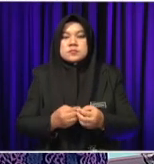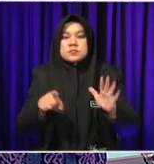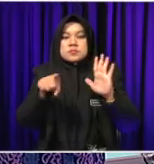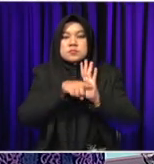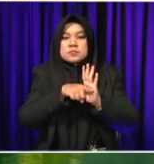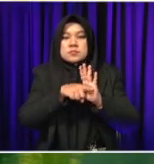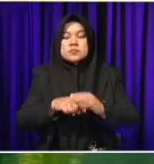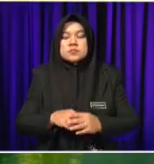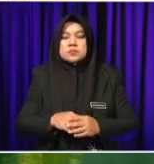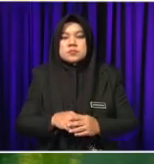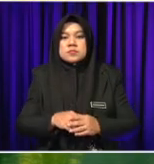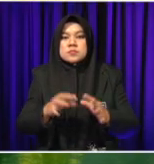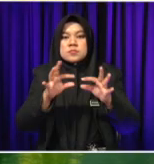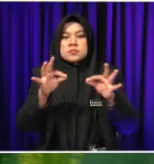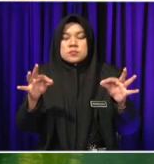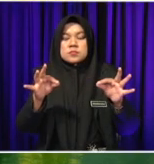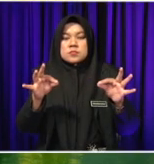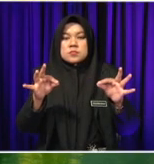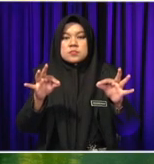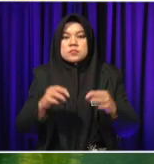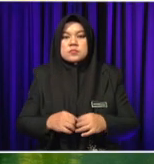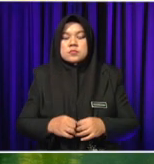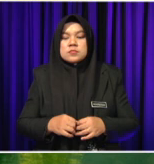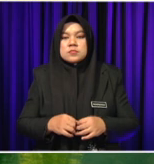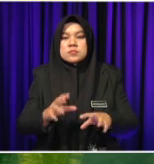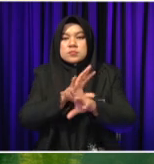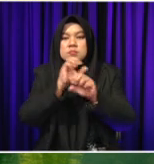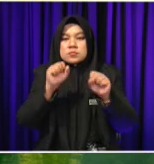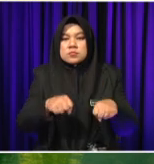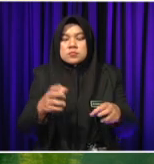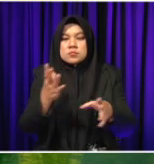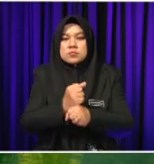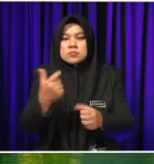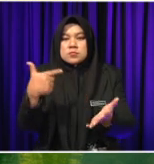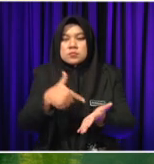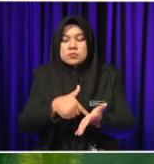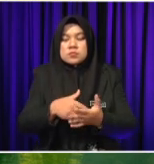Look at this line there. Cannot we ever get again? And of course,